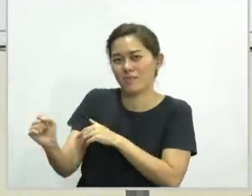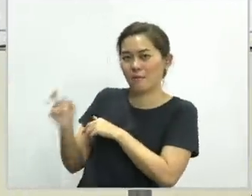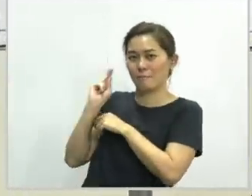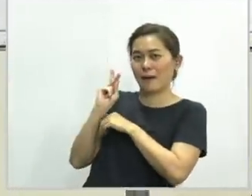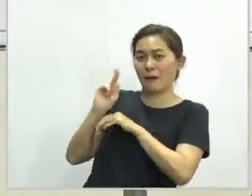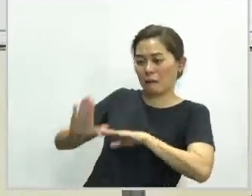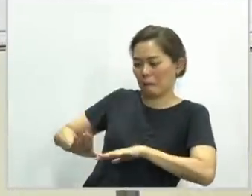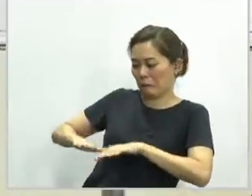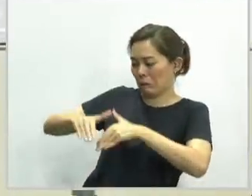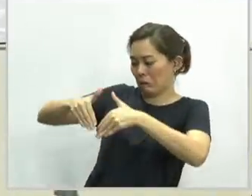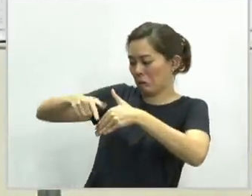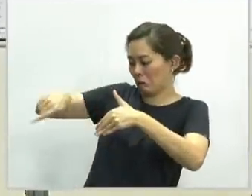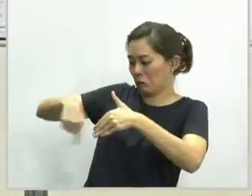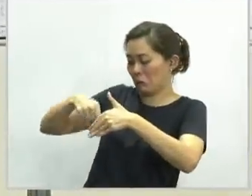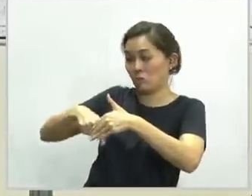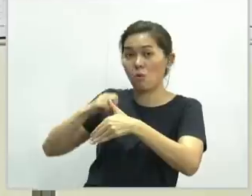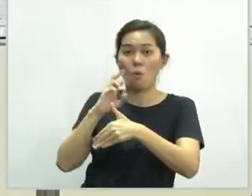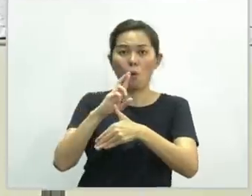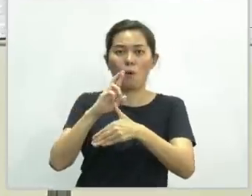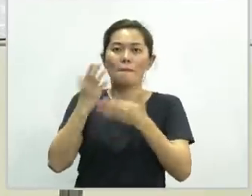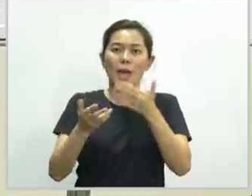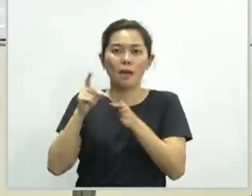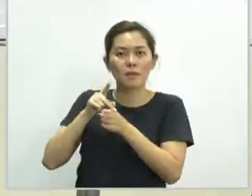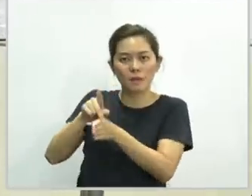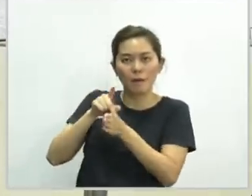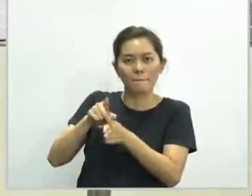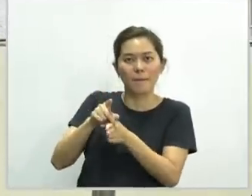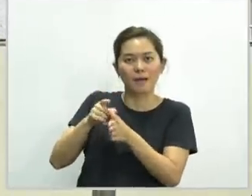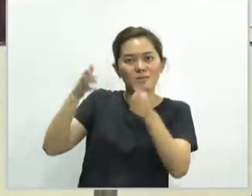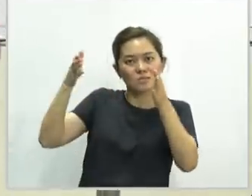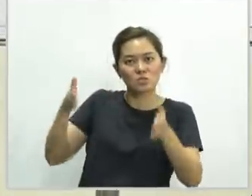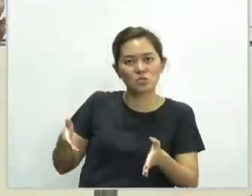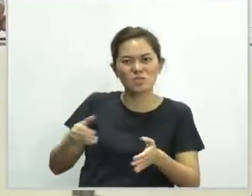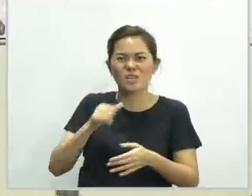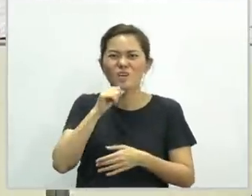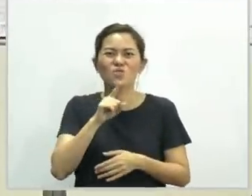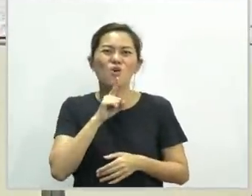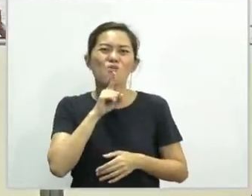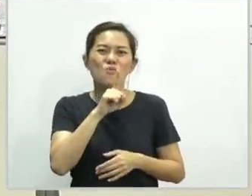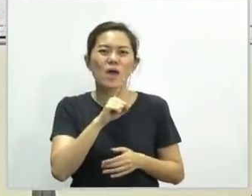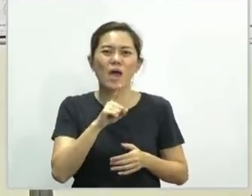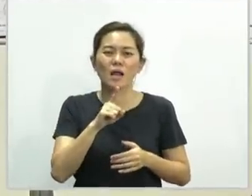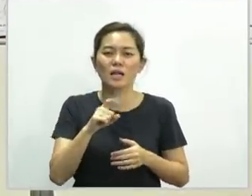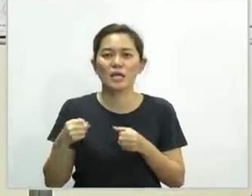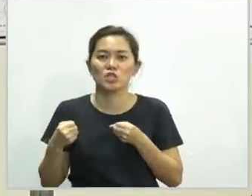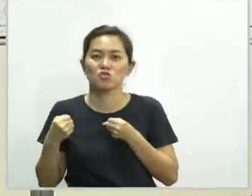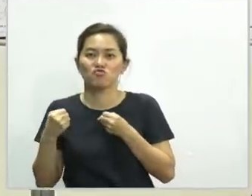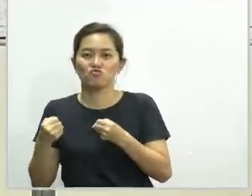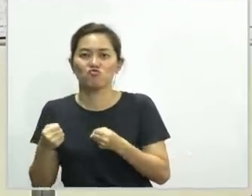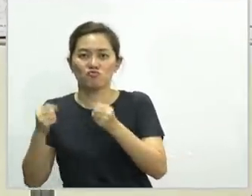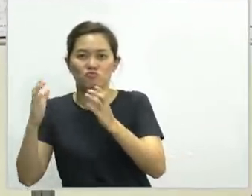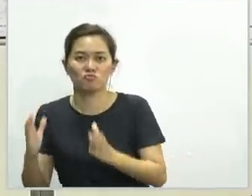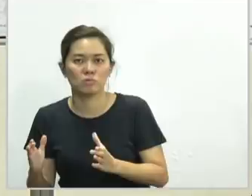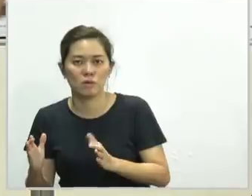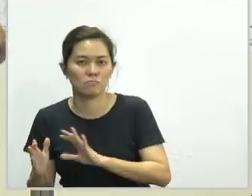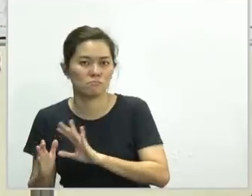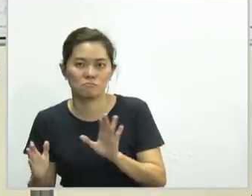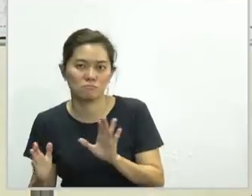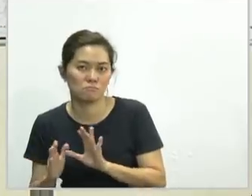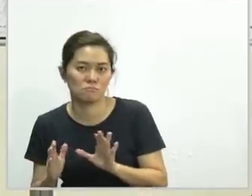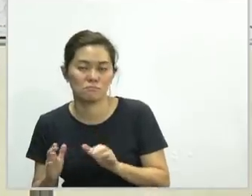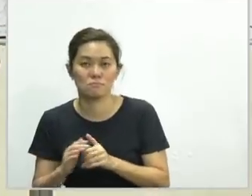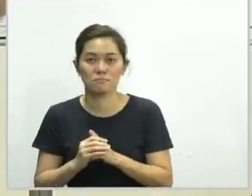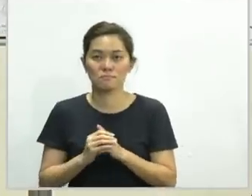He might be a passenger. He's not really in the driving seat of your